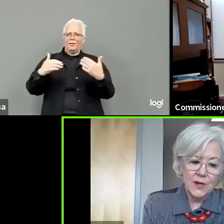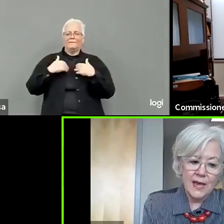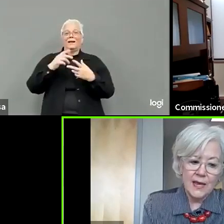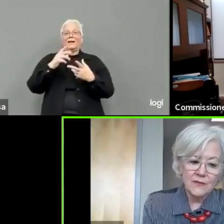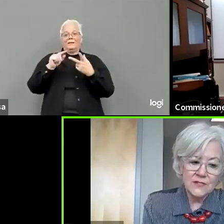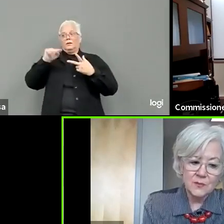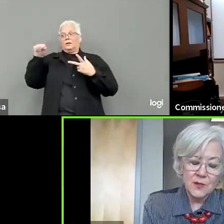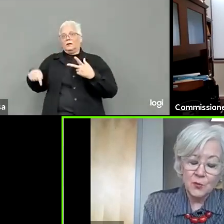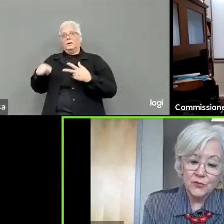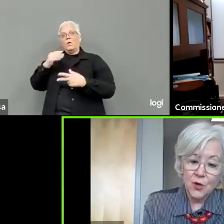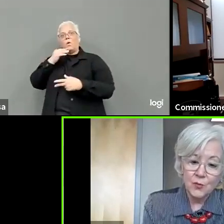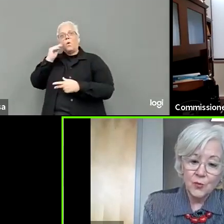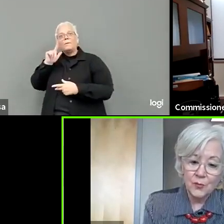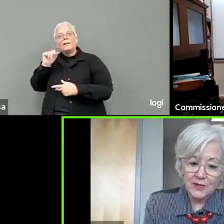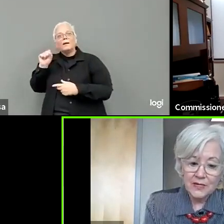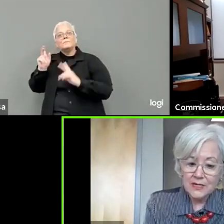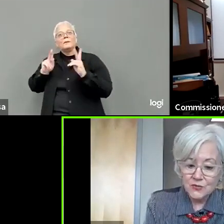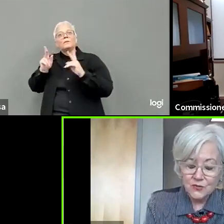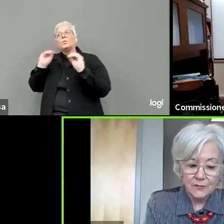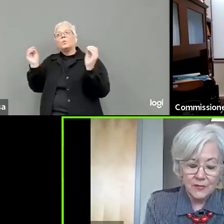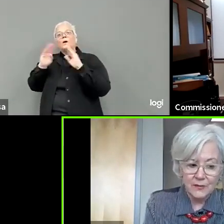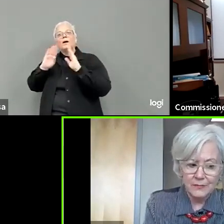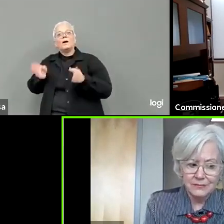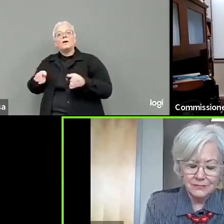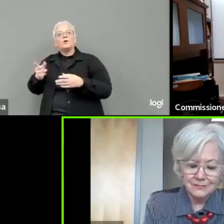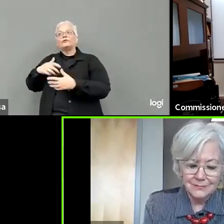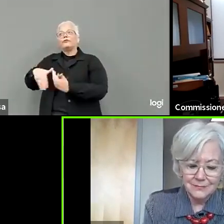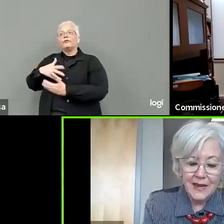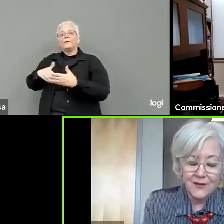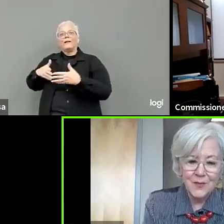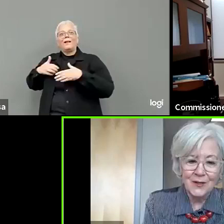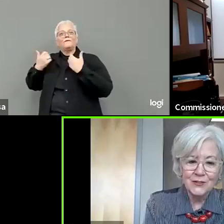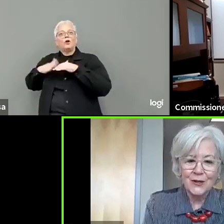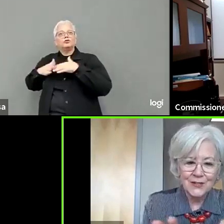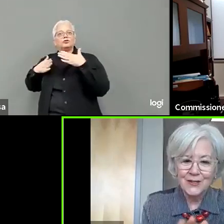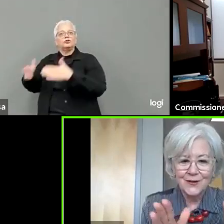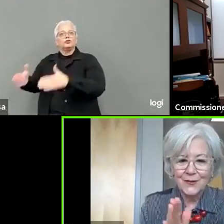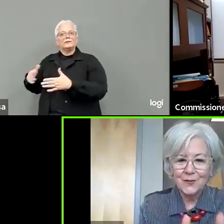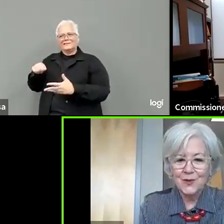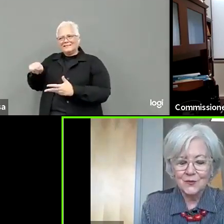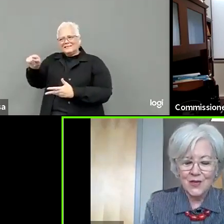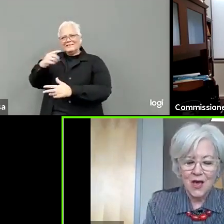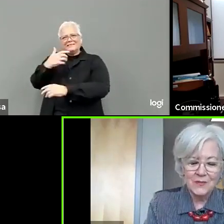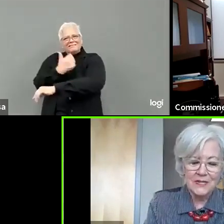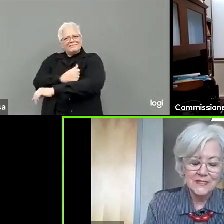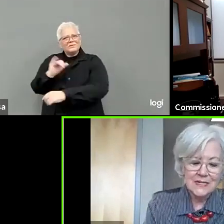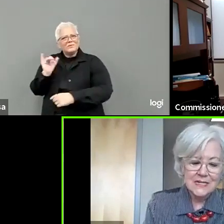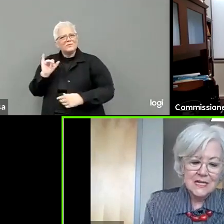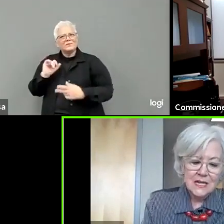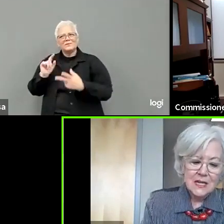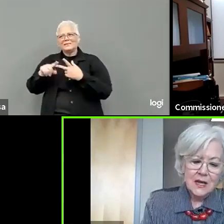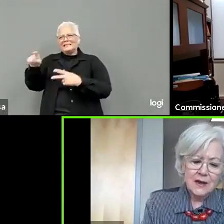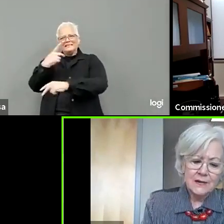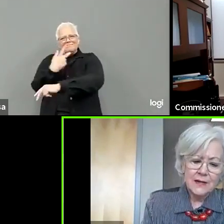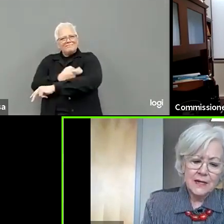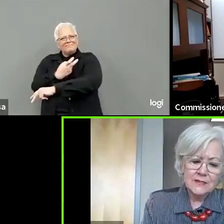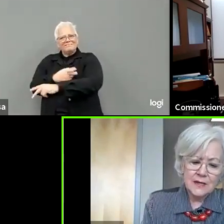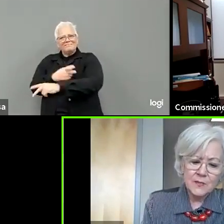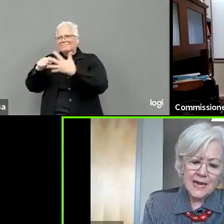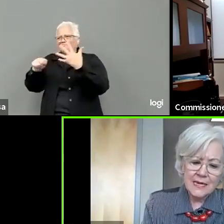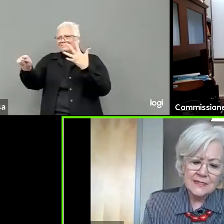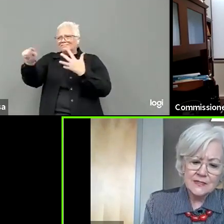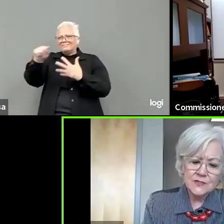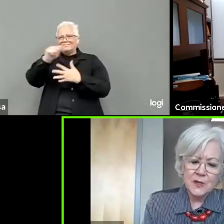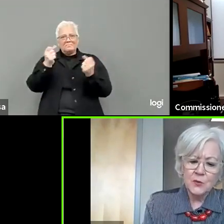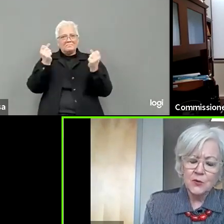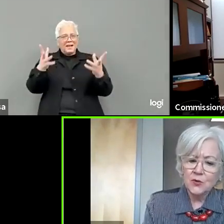I mentioned that we have some people with comorbidities, or I may have mentioned, I couldn't hear other people's comments. In